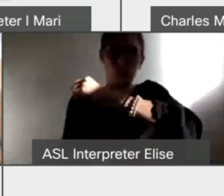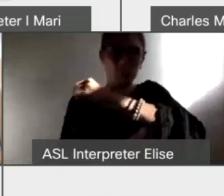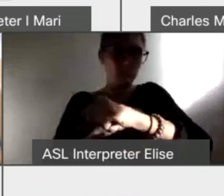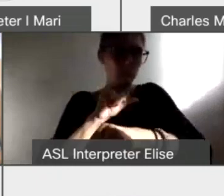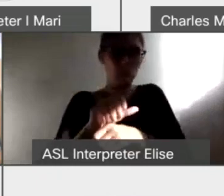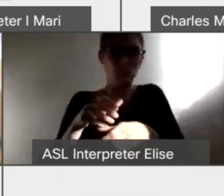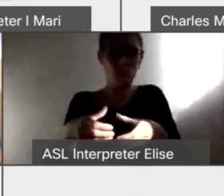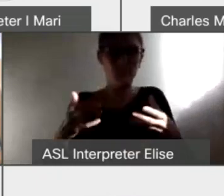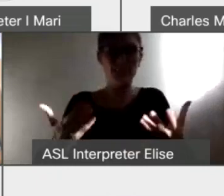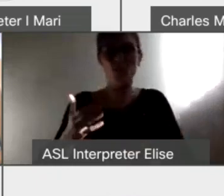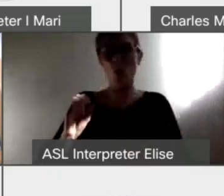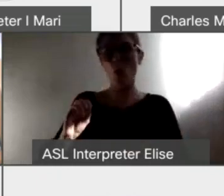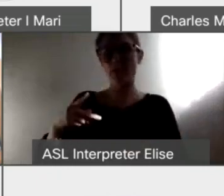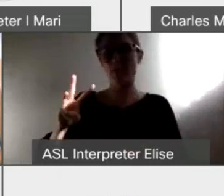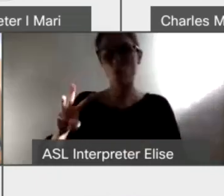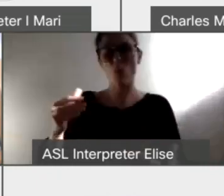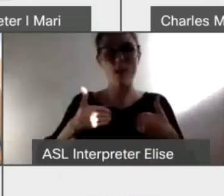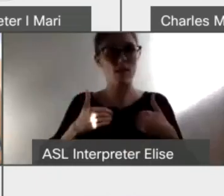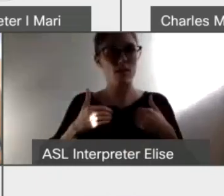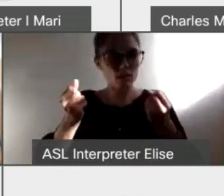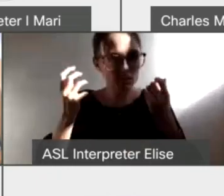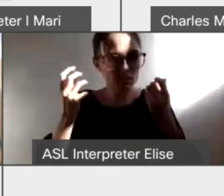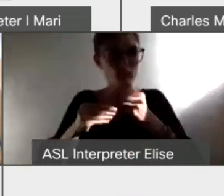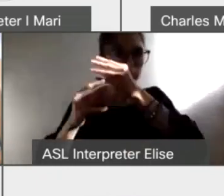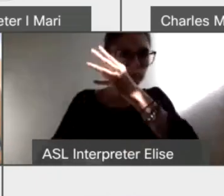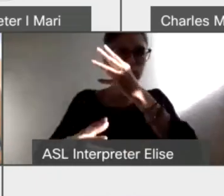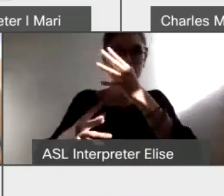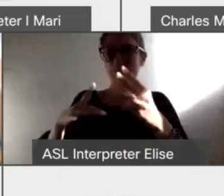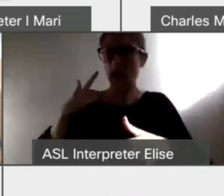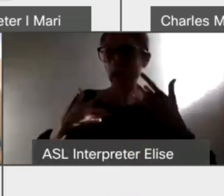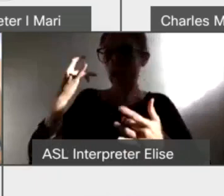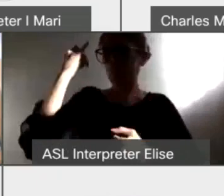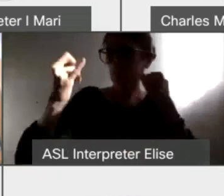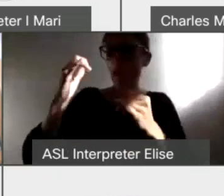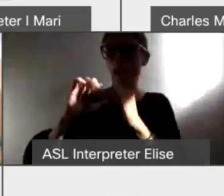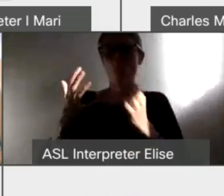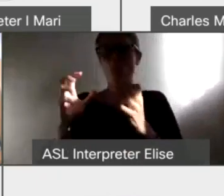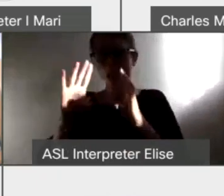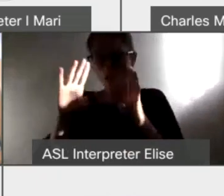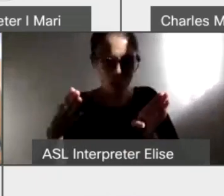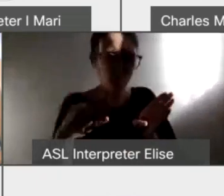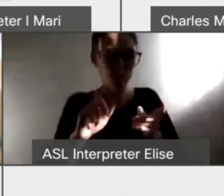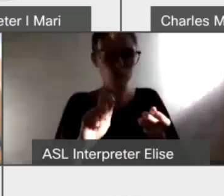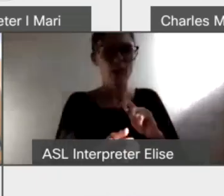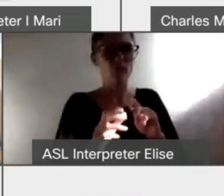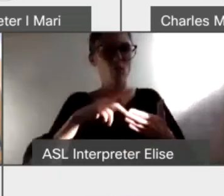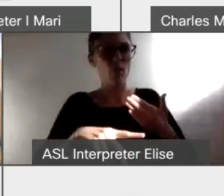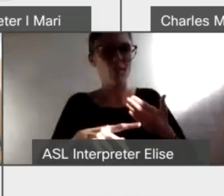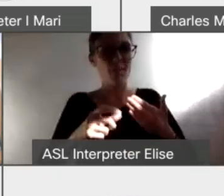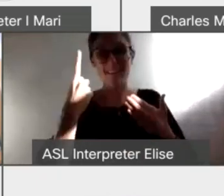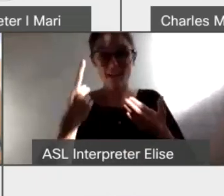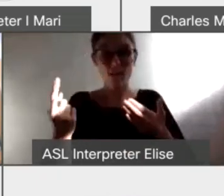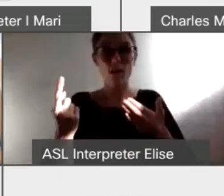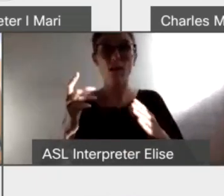at OPW, we have a lot of very exciting ideas for how we want to shift our programs. And the conversation always comes back